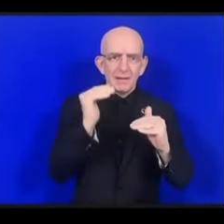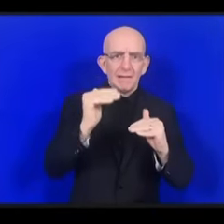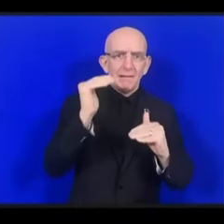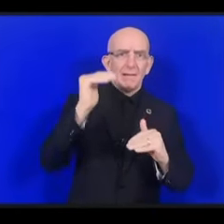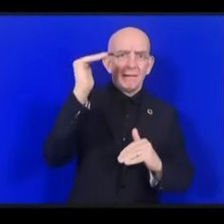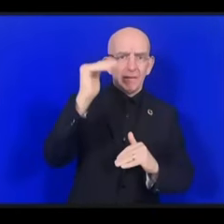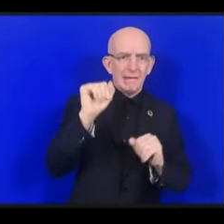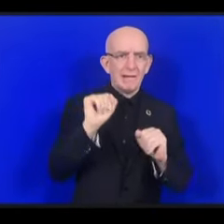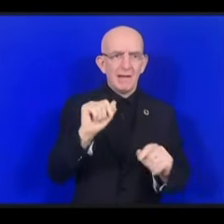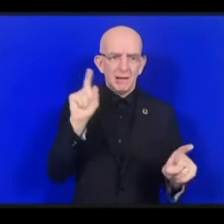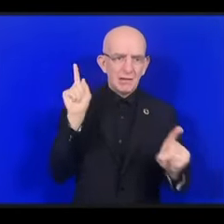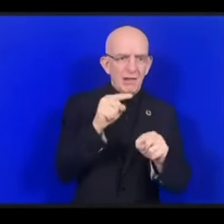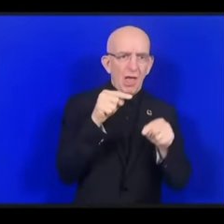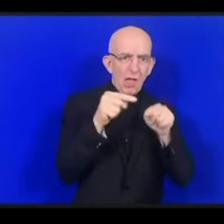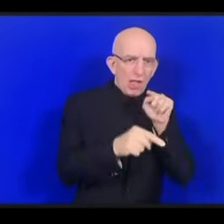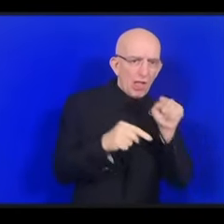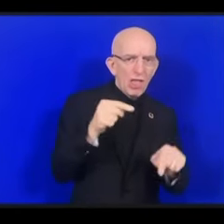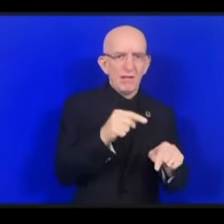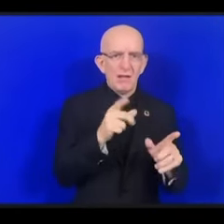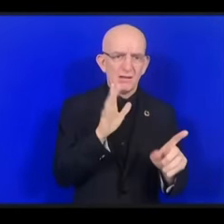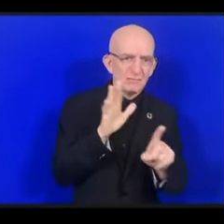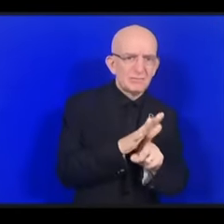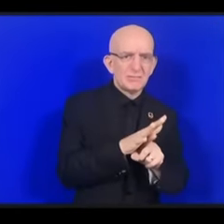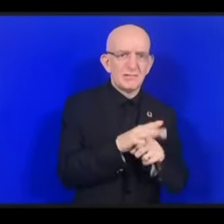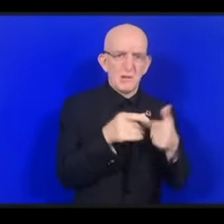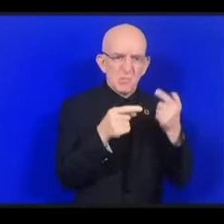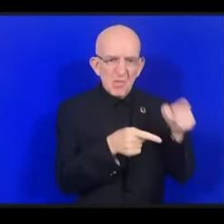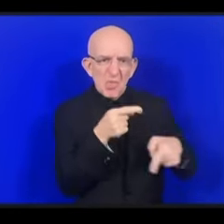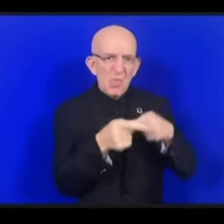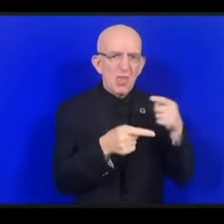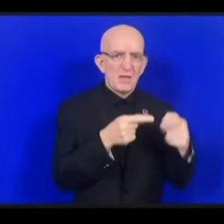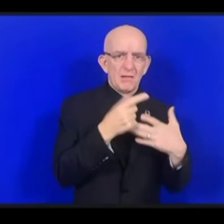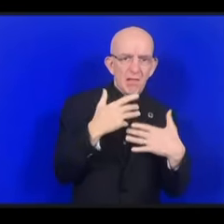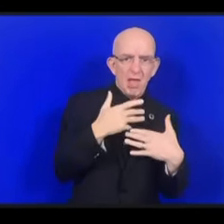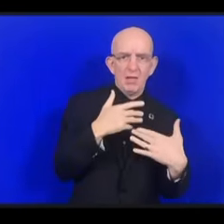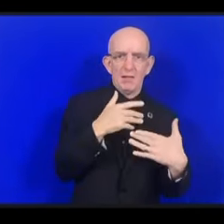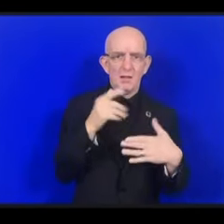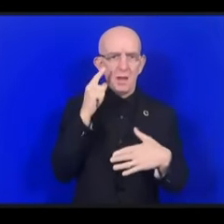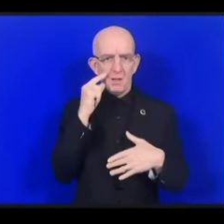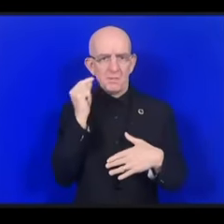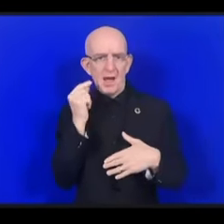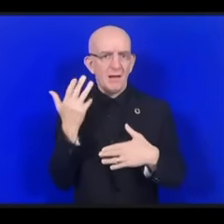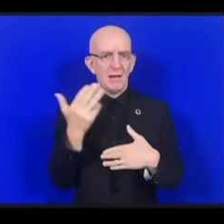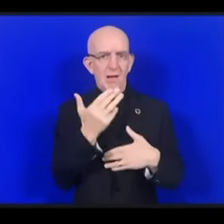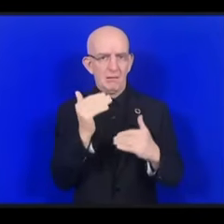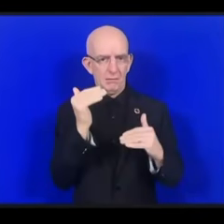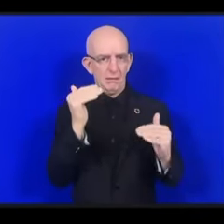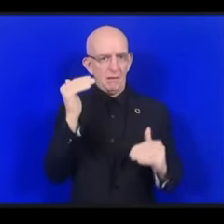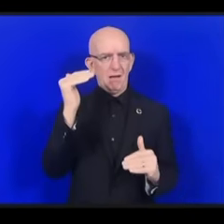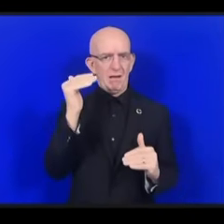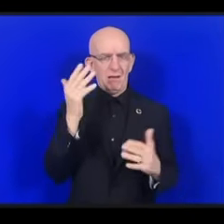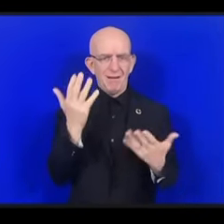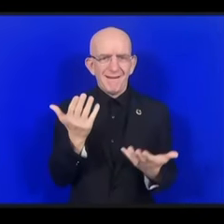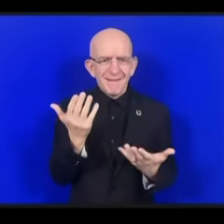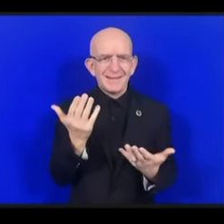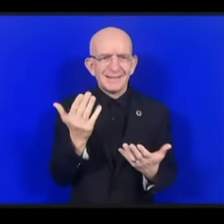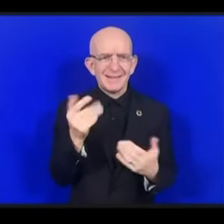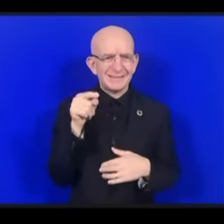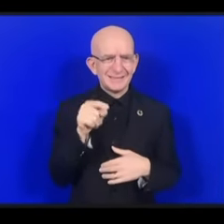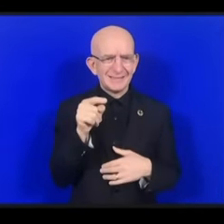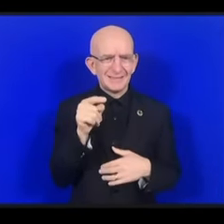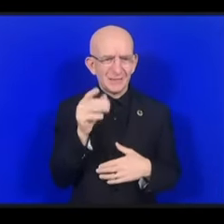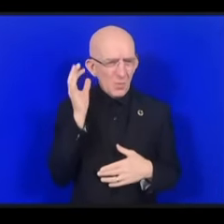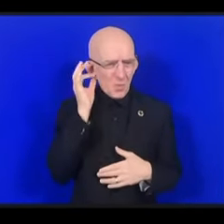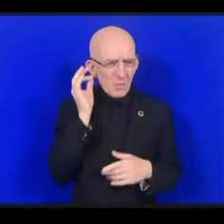spread like wildfire online and have been responsible for catastrophic consequences by fueling conflict